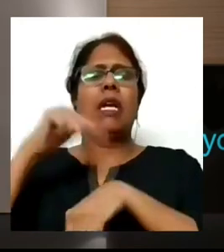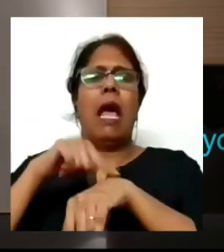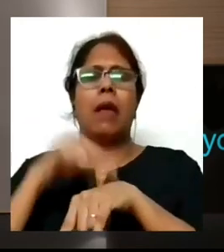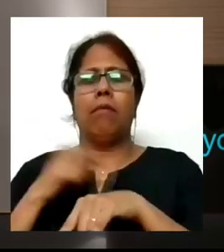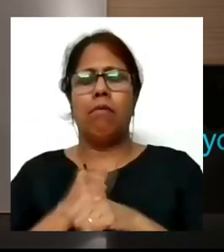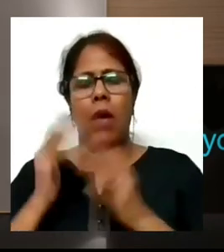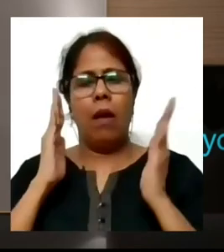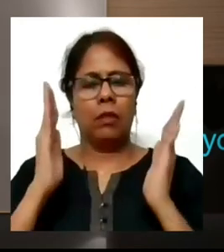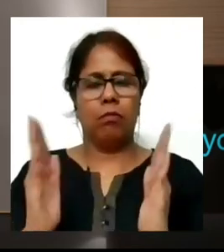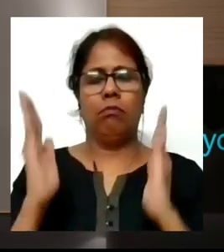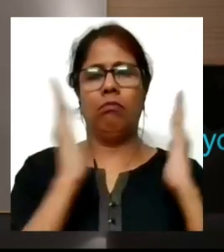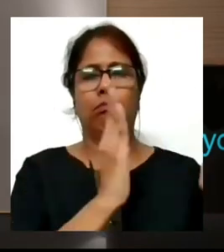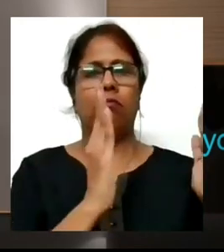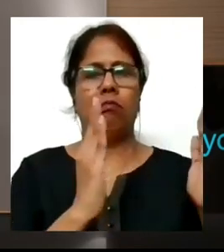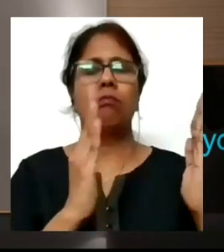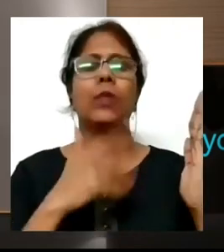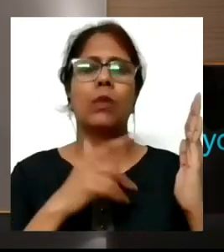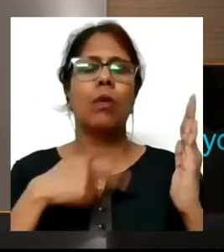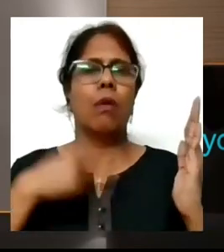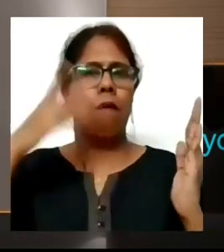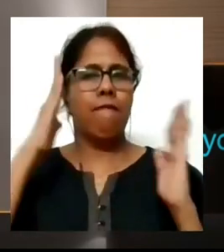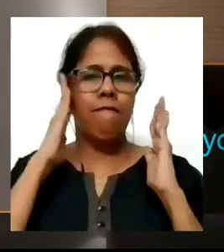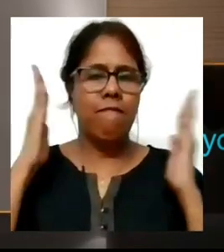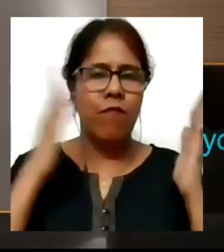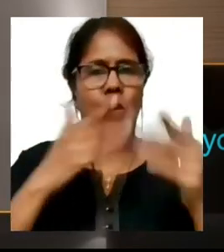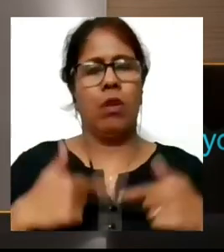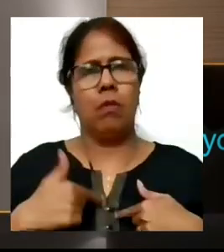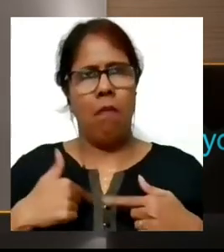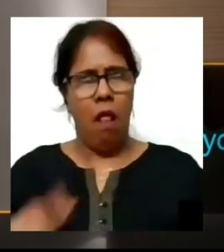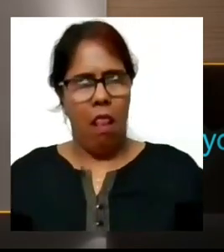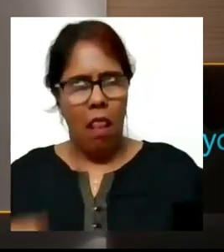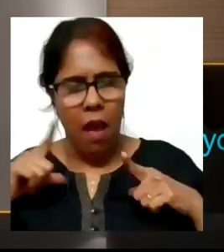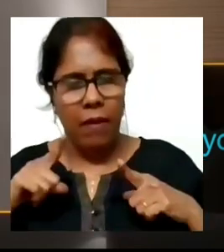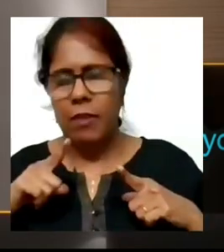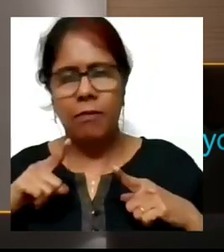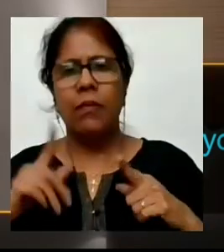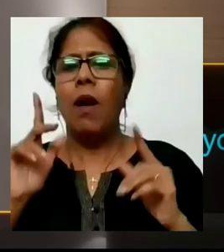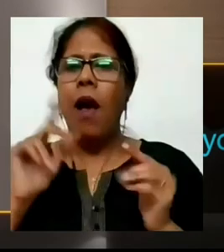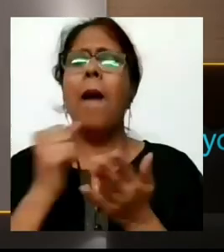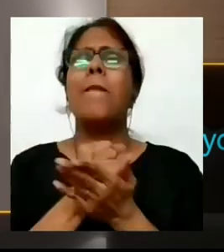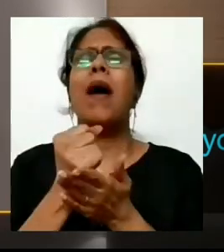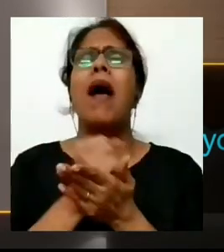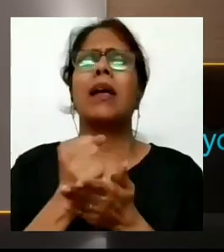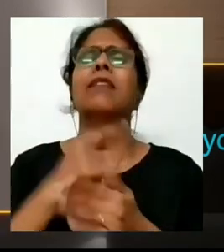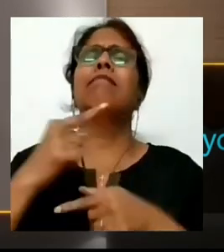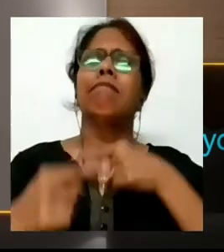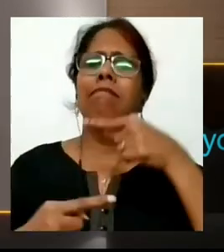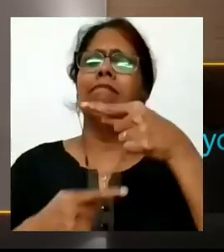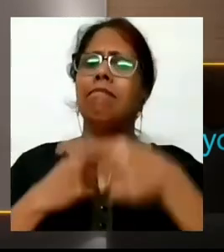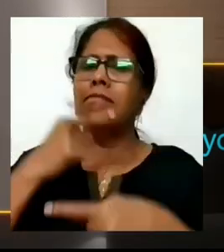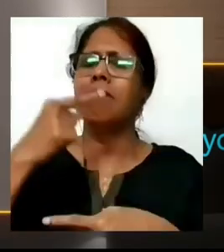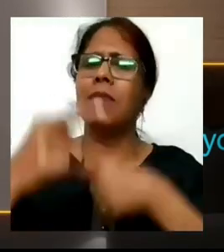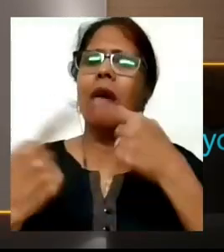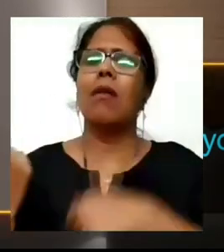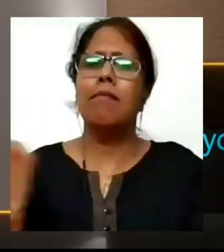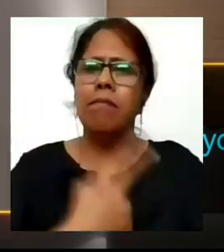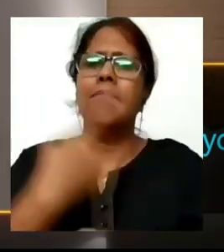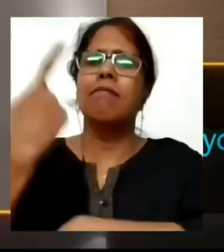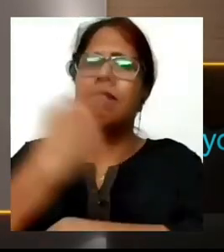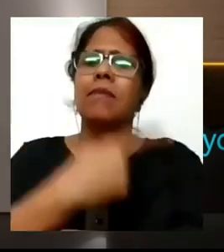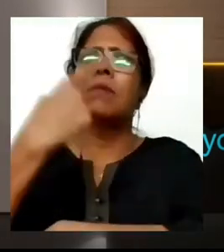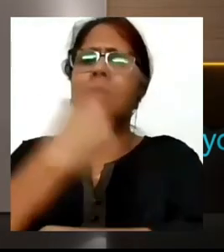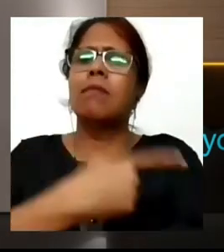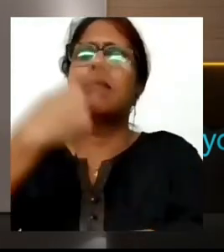on this. Well-being is about practice. It is about a daily practice that I can put